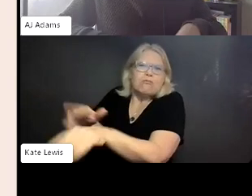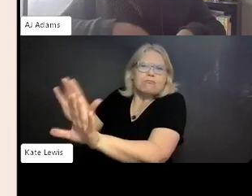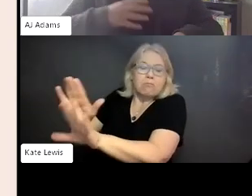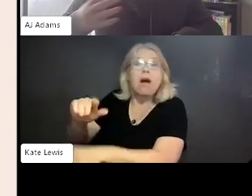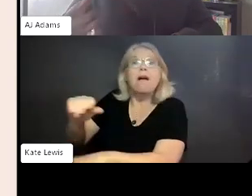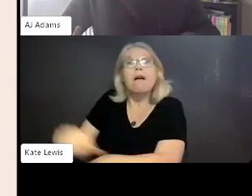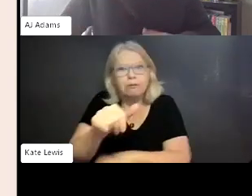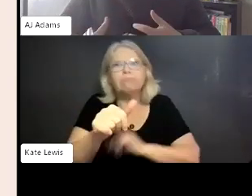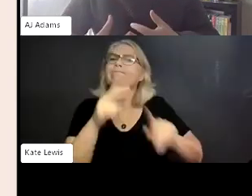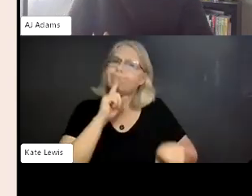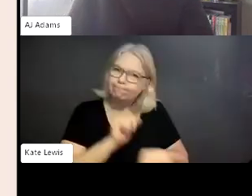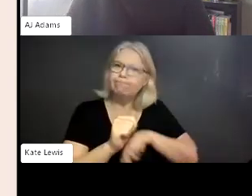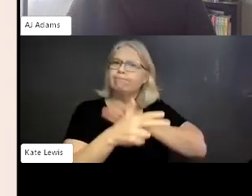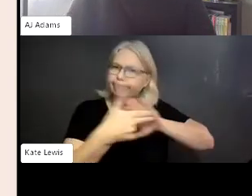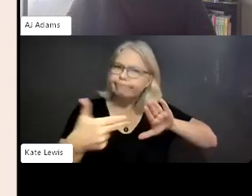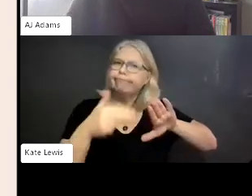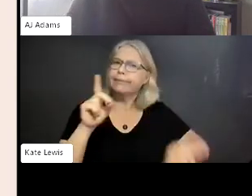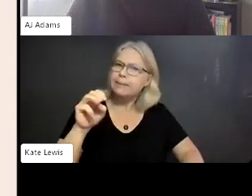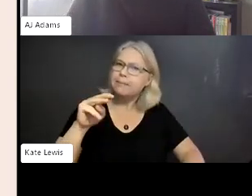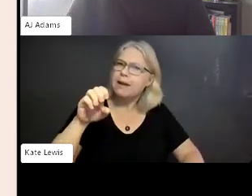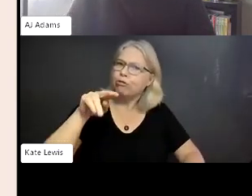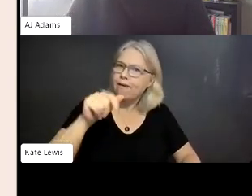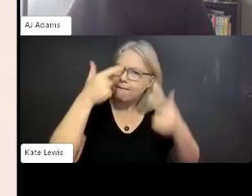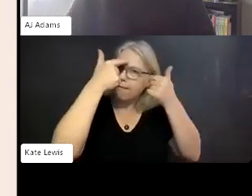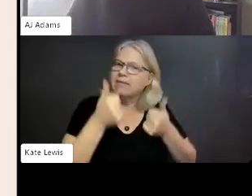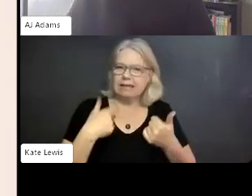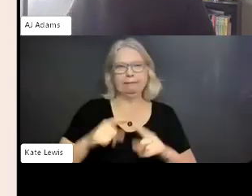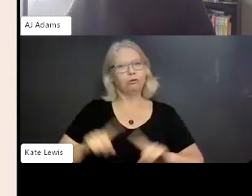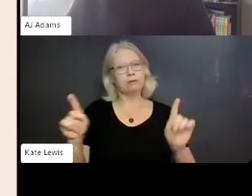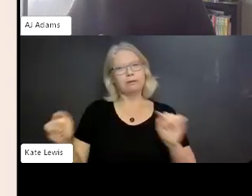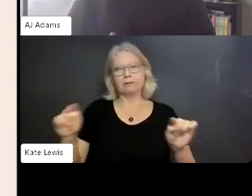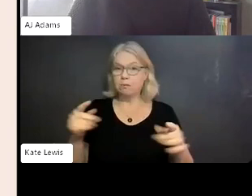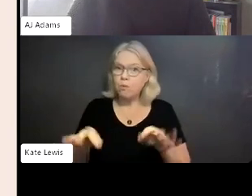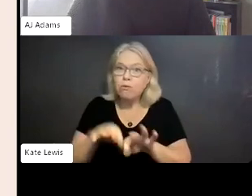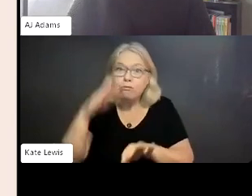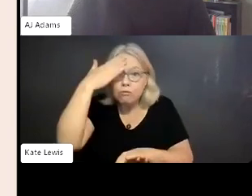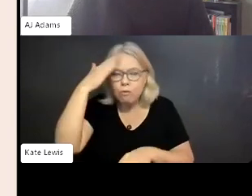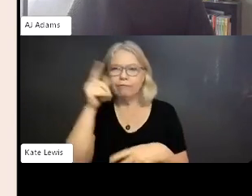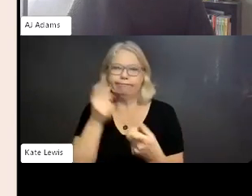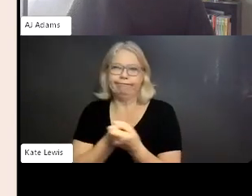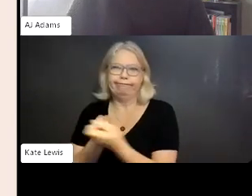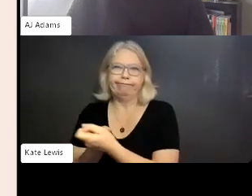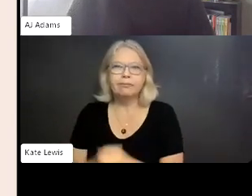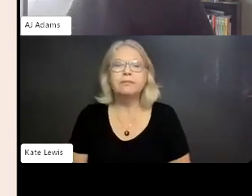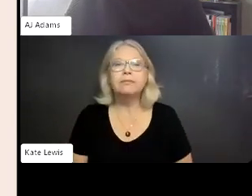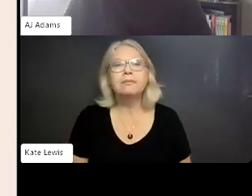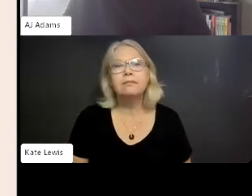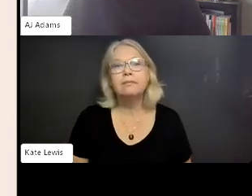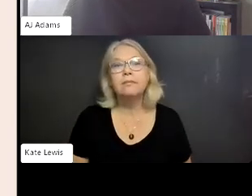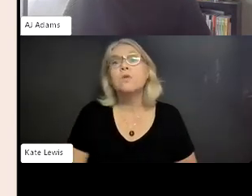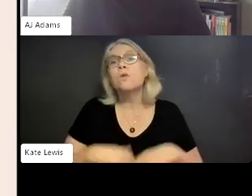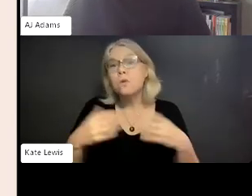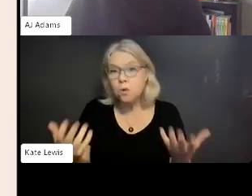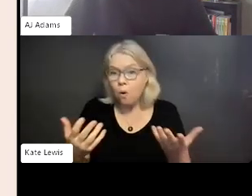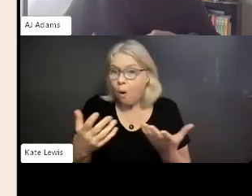And there's many risk factors that can increase the diagnosis, or sorry, your chances of being diagnosed